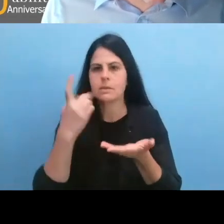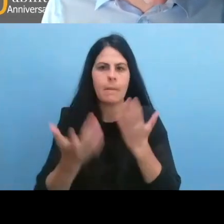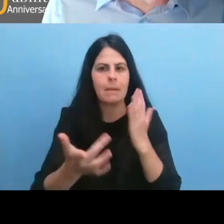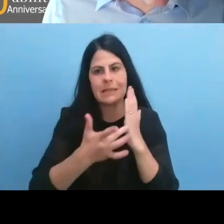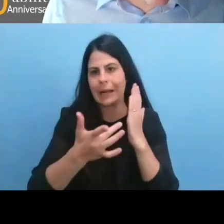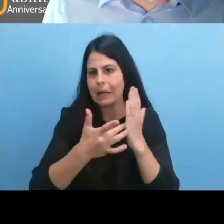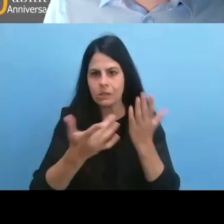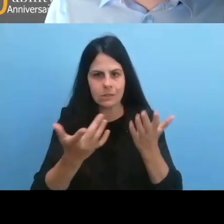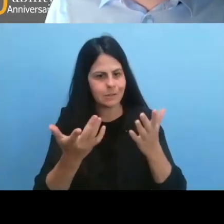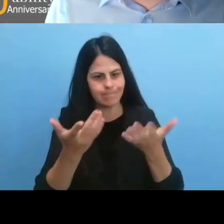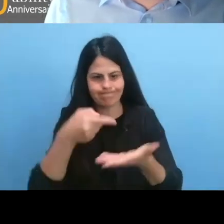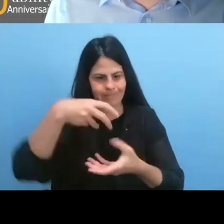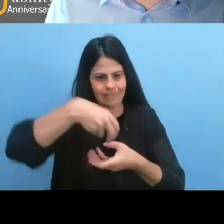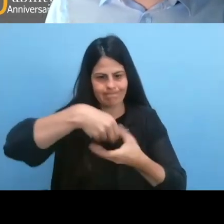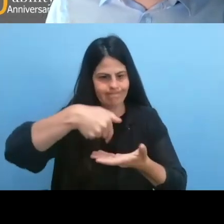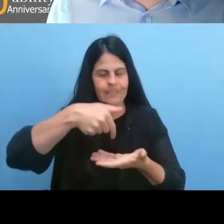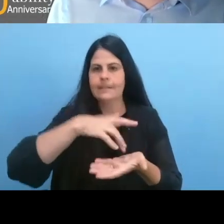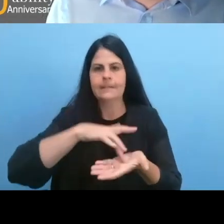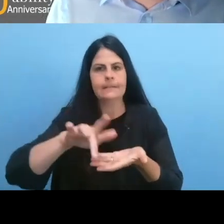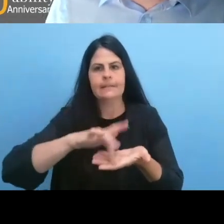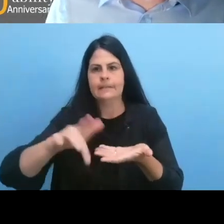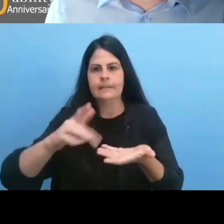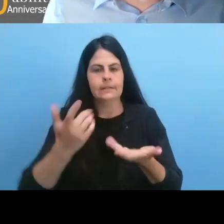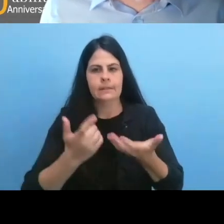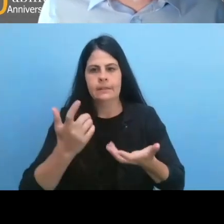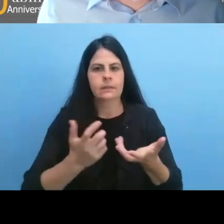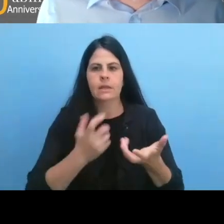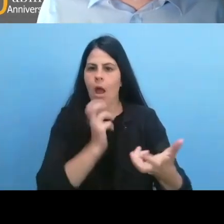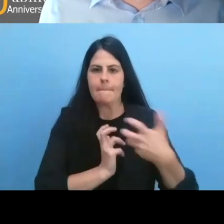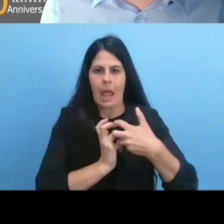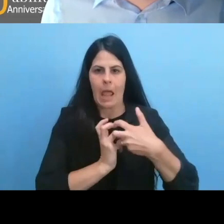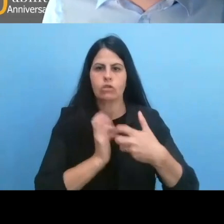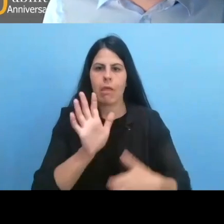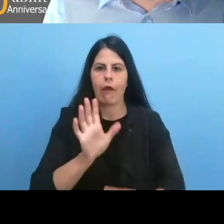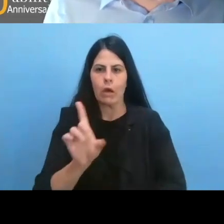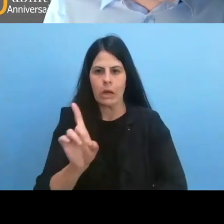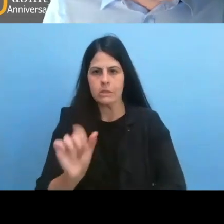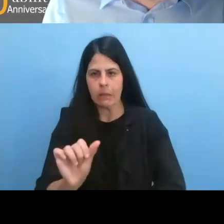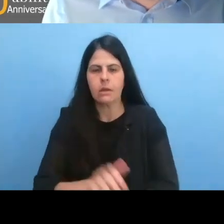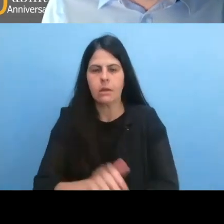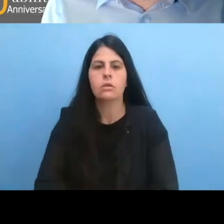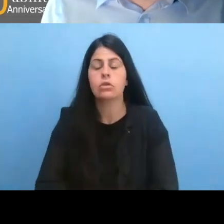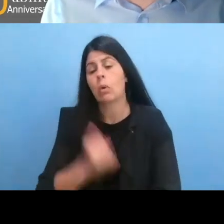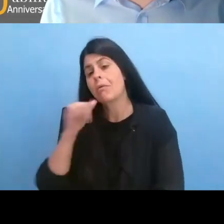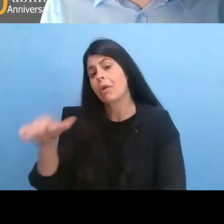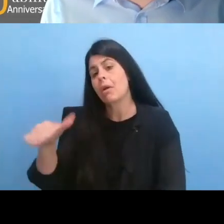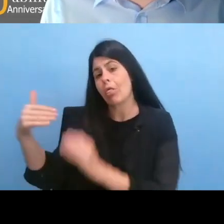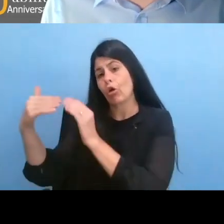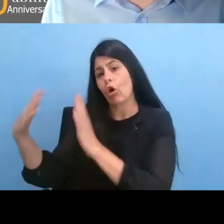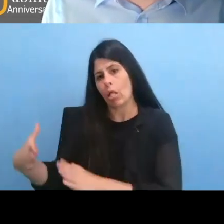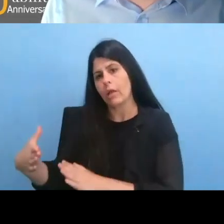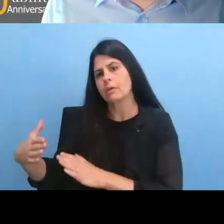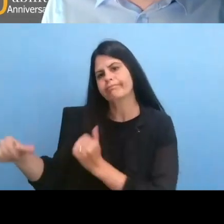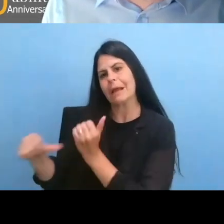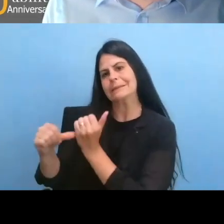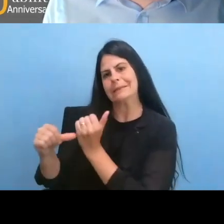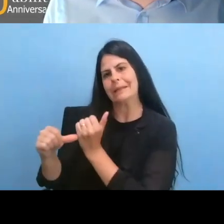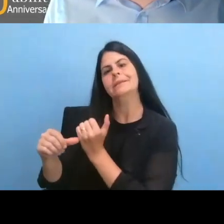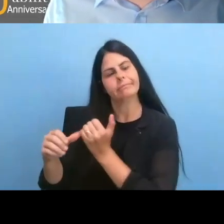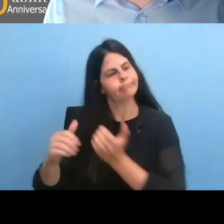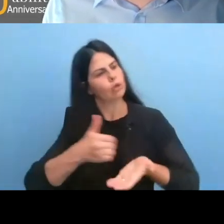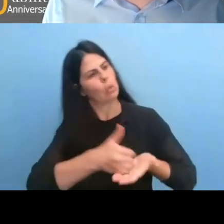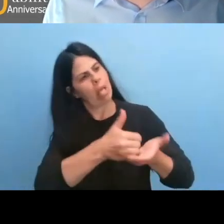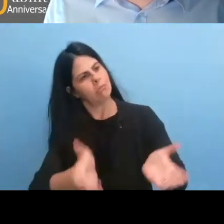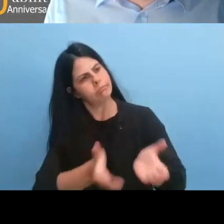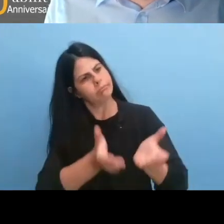of some component of their disability, and having a colleague assist them with charting is a perfectly